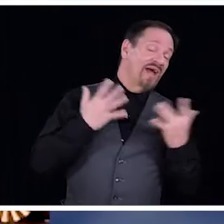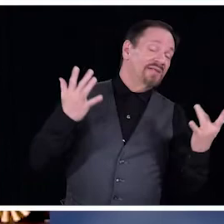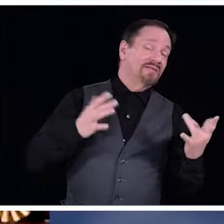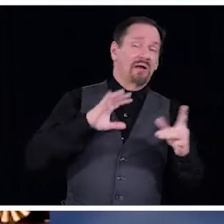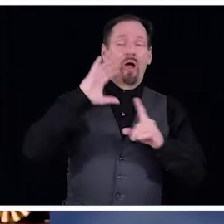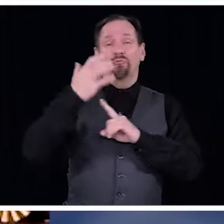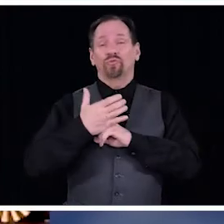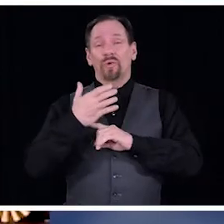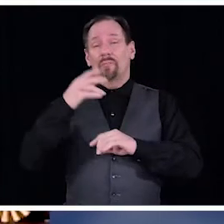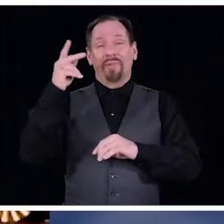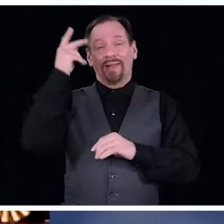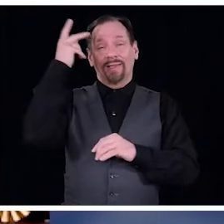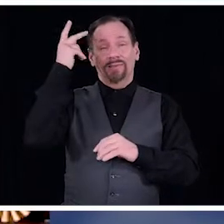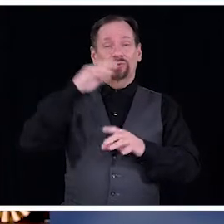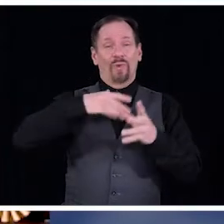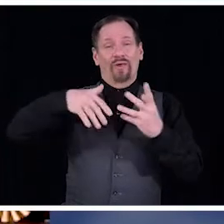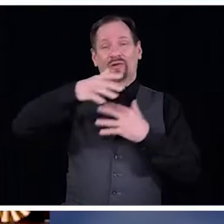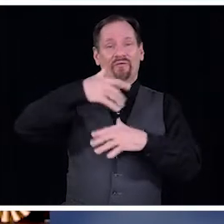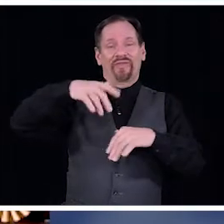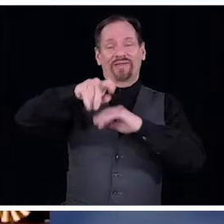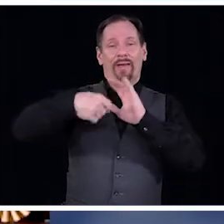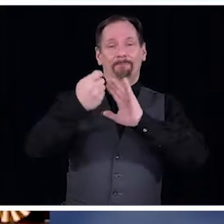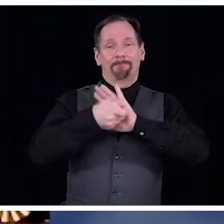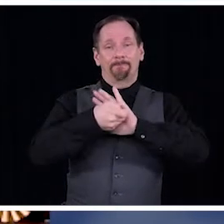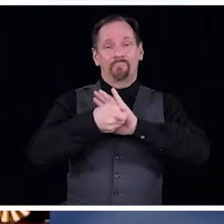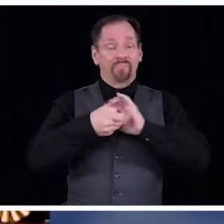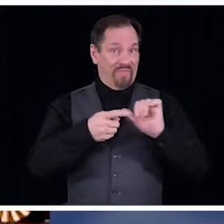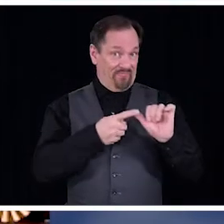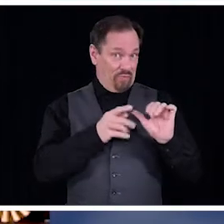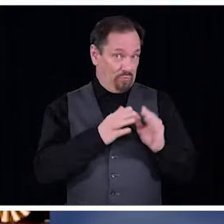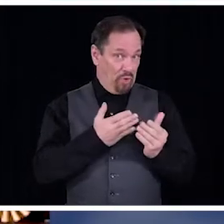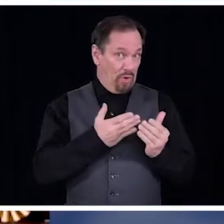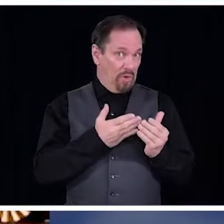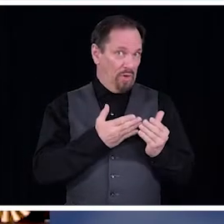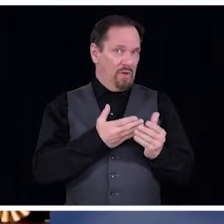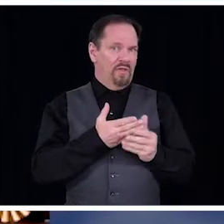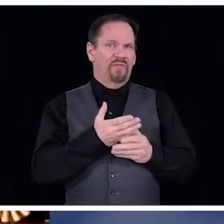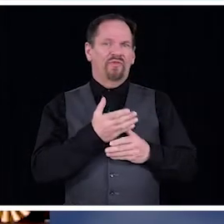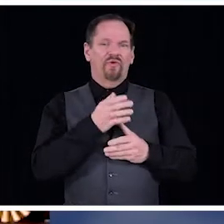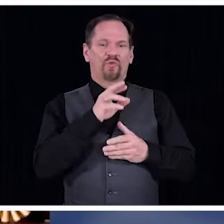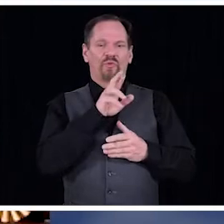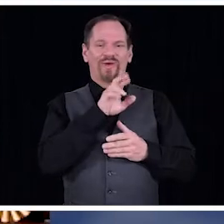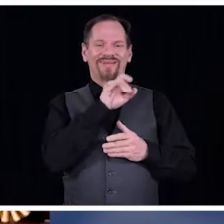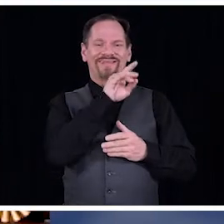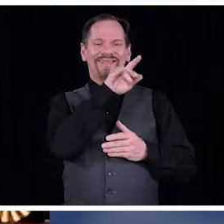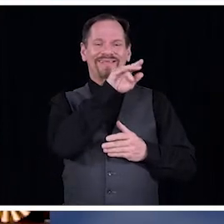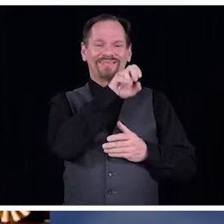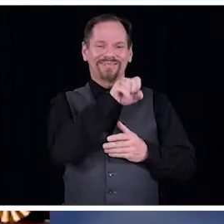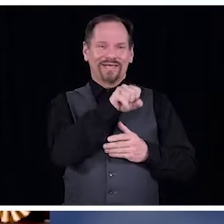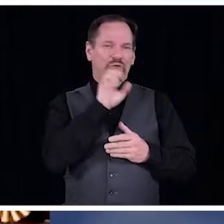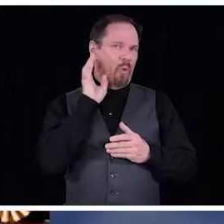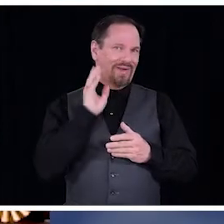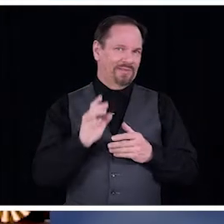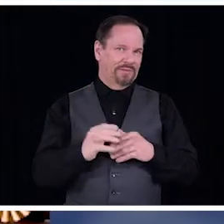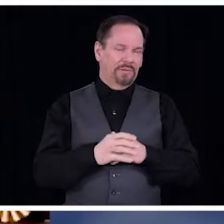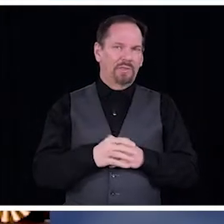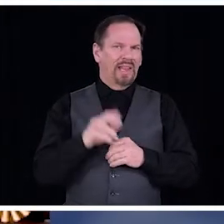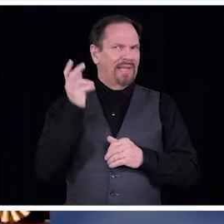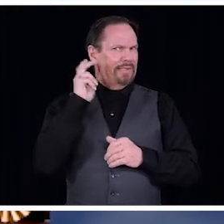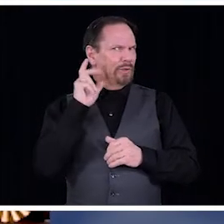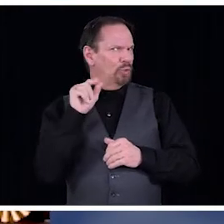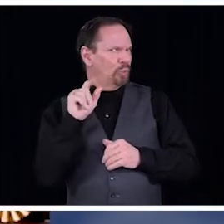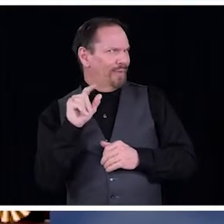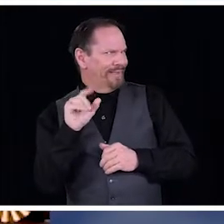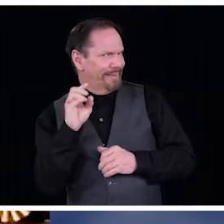their time. Your first book, The Rest is Noise, Listening to the 20th Century, has been described as